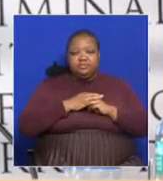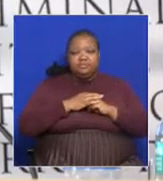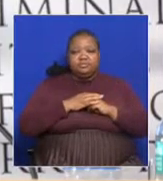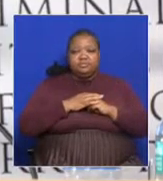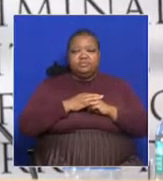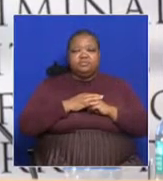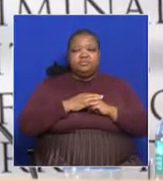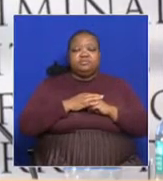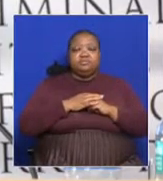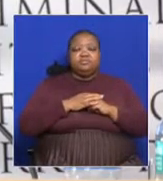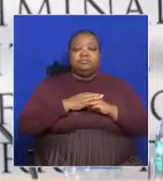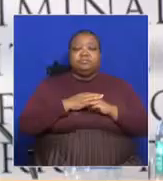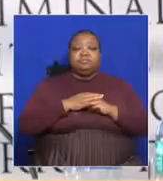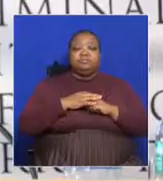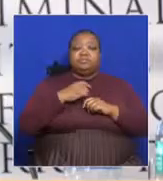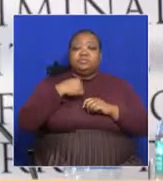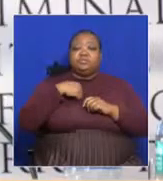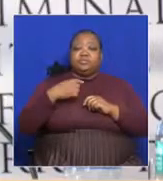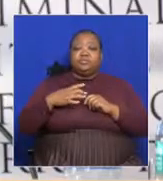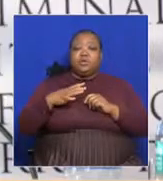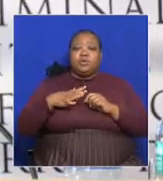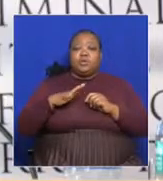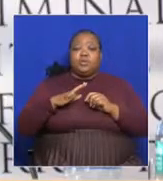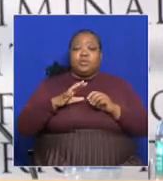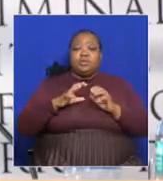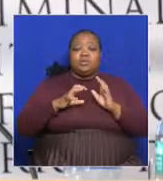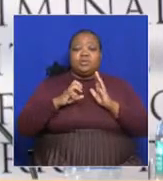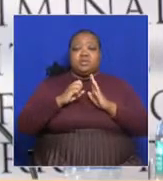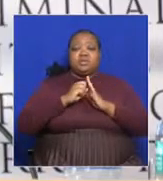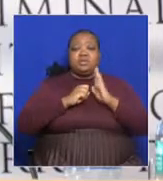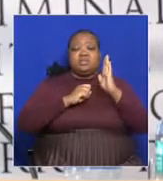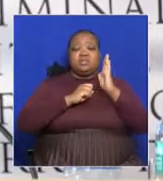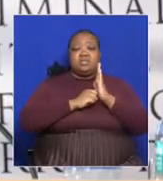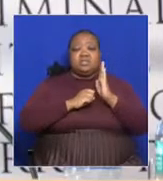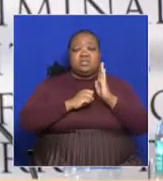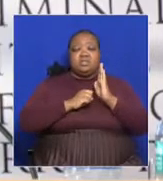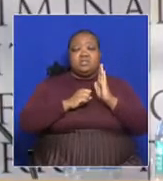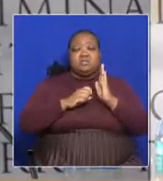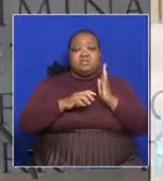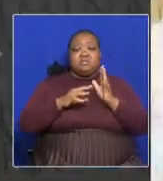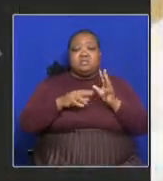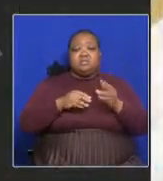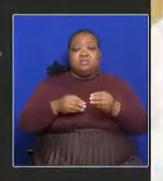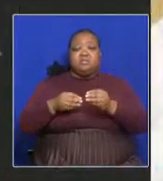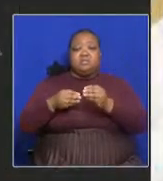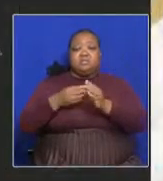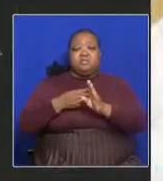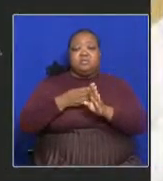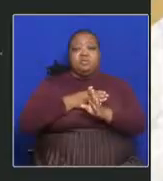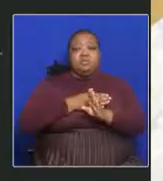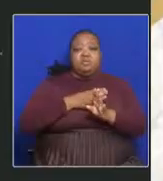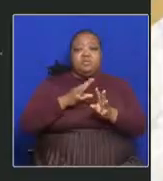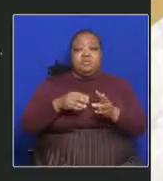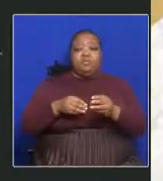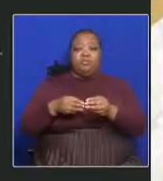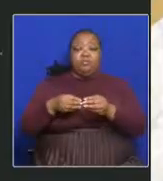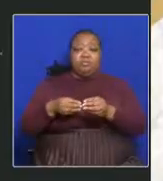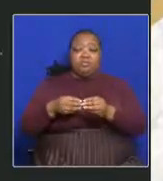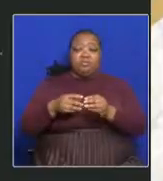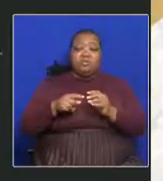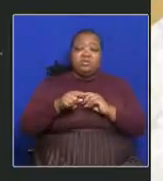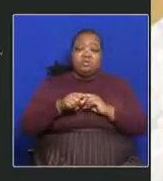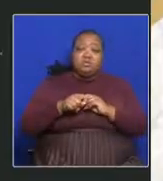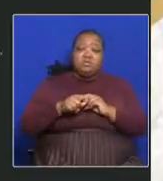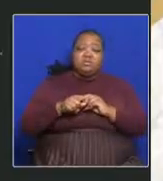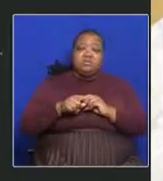I would like to further my statement I submitted on a previous occasion. So there's a recognition that there's a statement